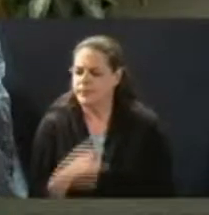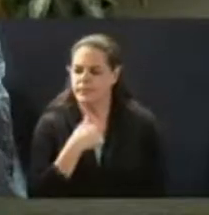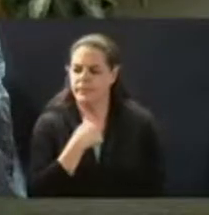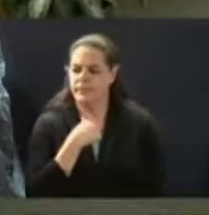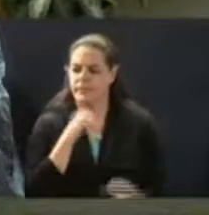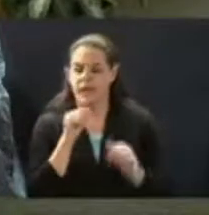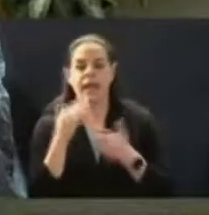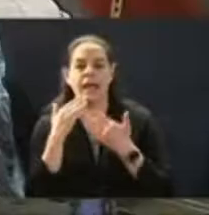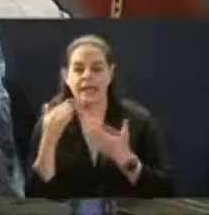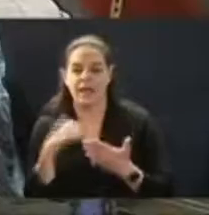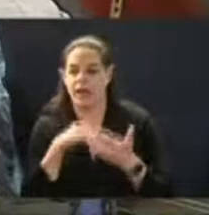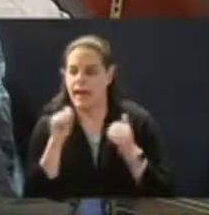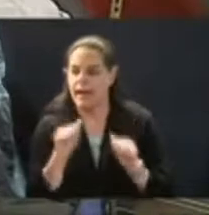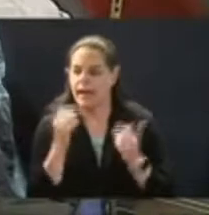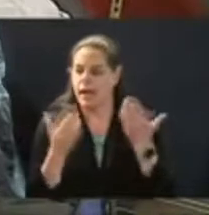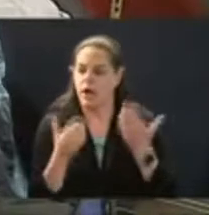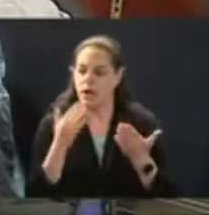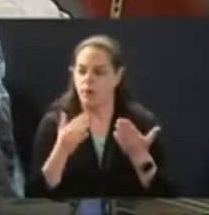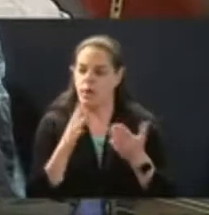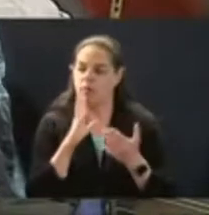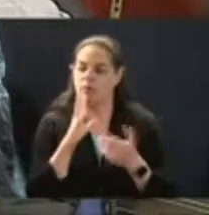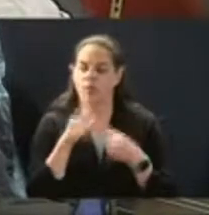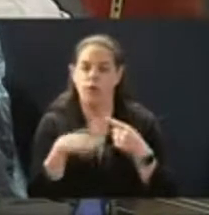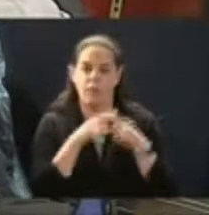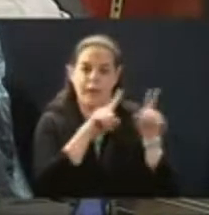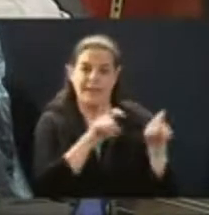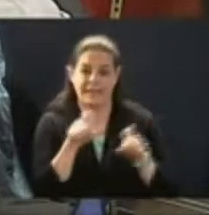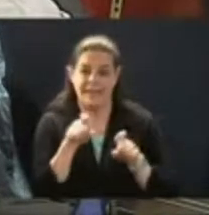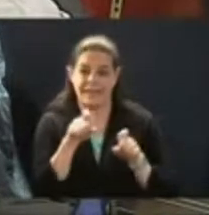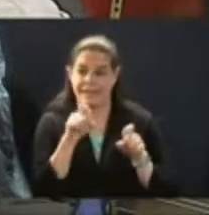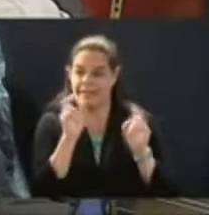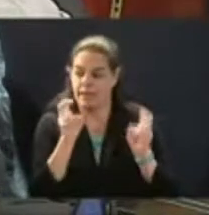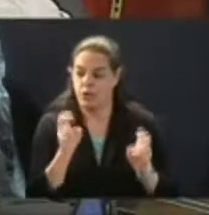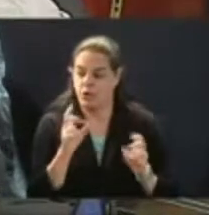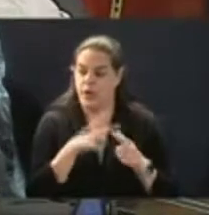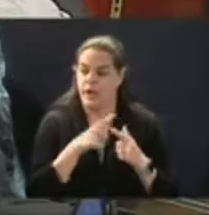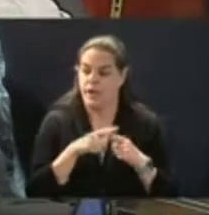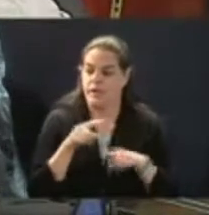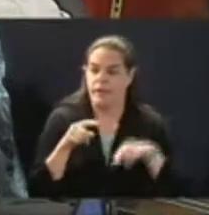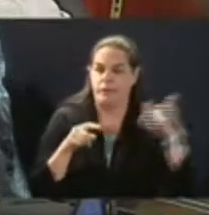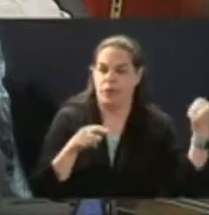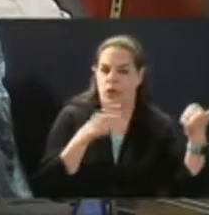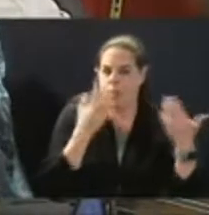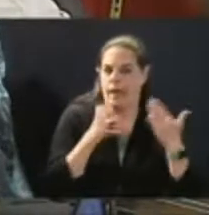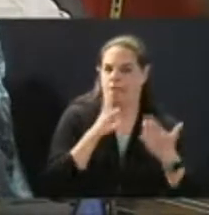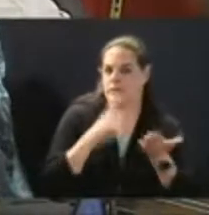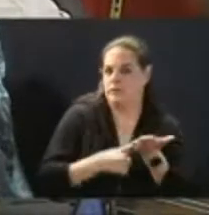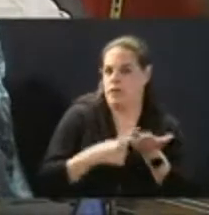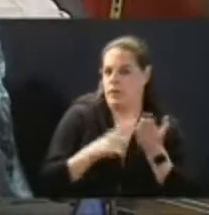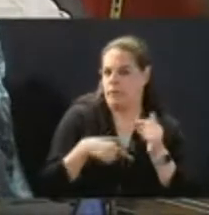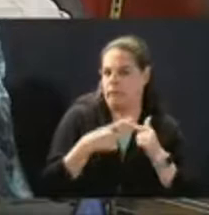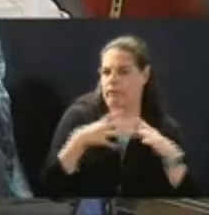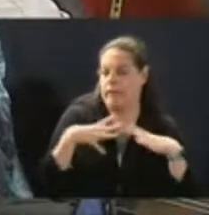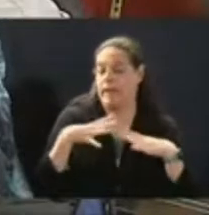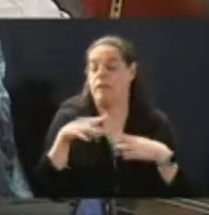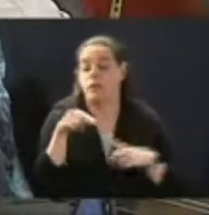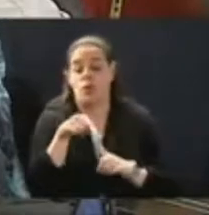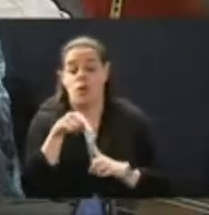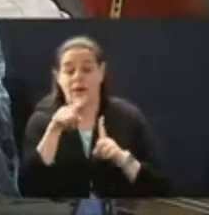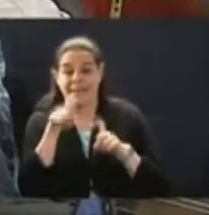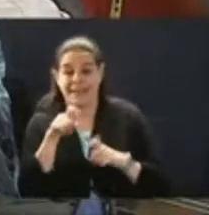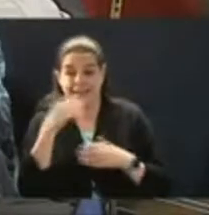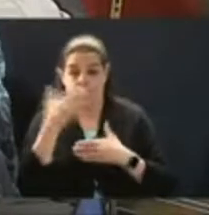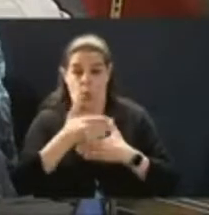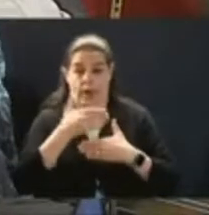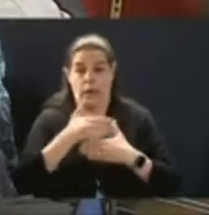I can, thank you, Madam Chair. I can probably address the testing issue, and then Mr. Bolton may have to on the leave. So the window